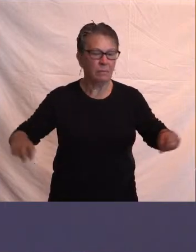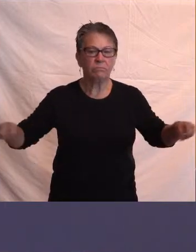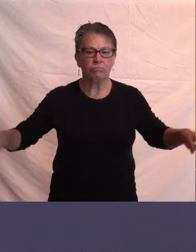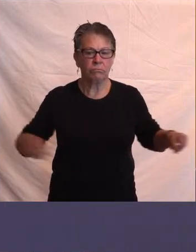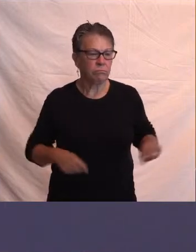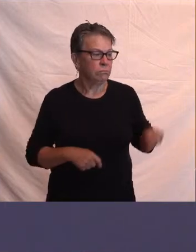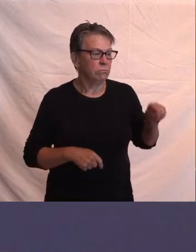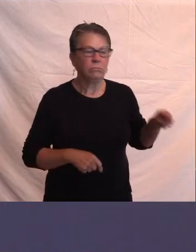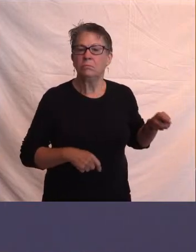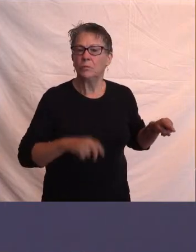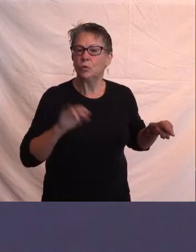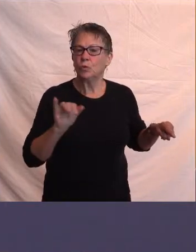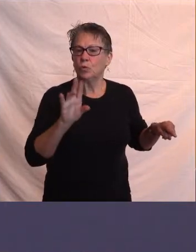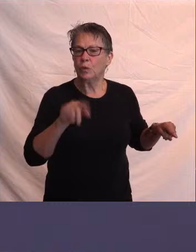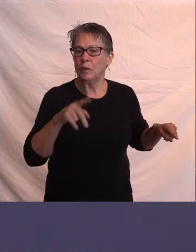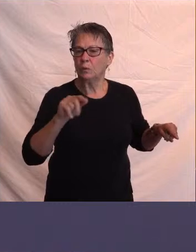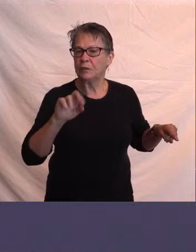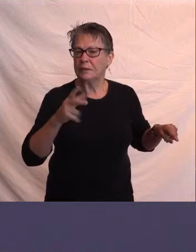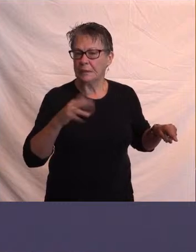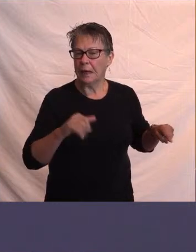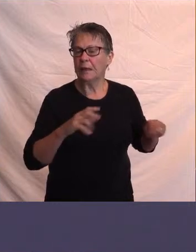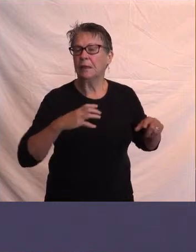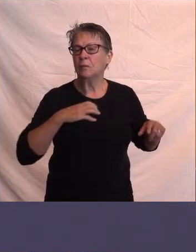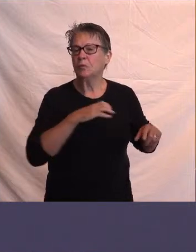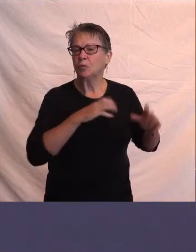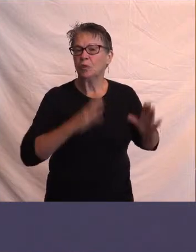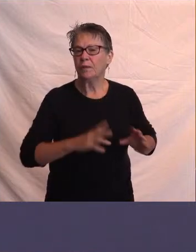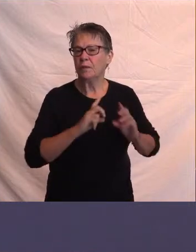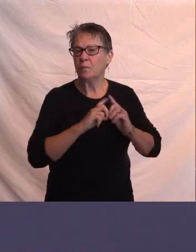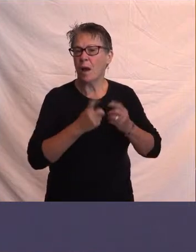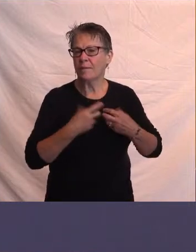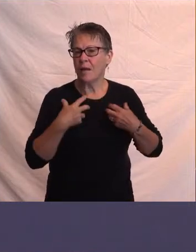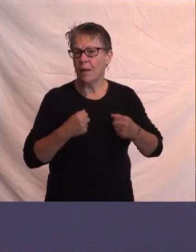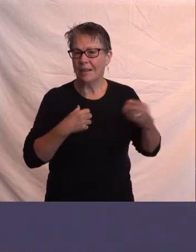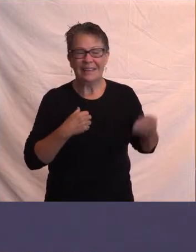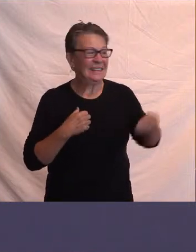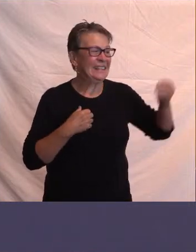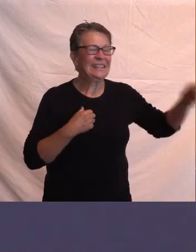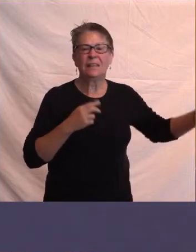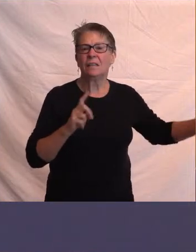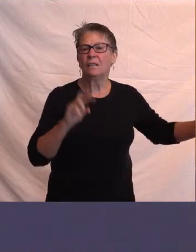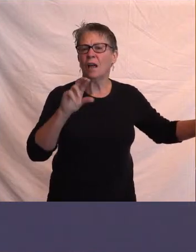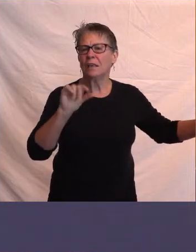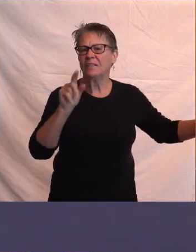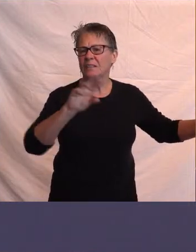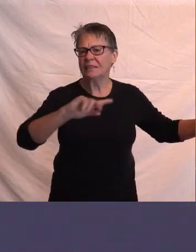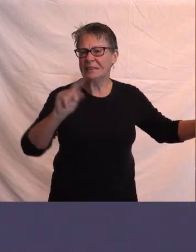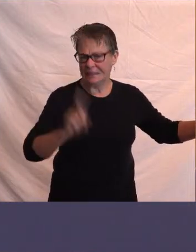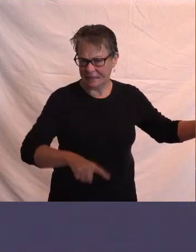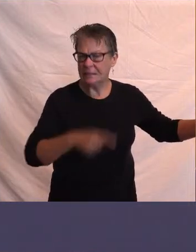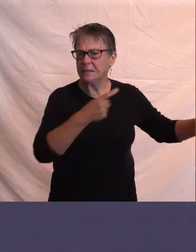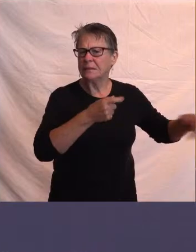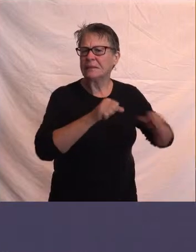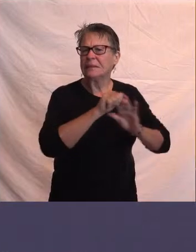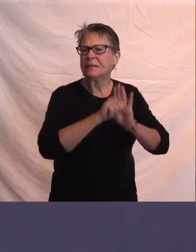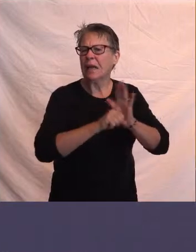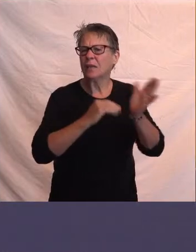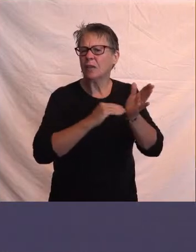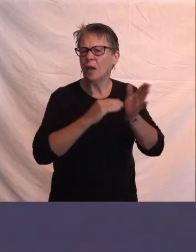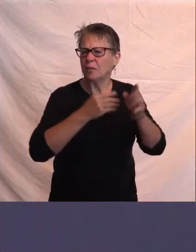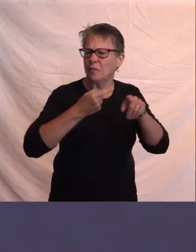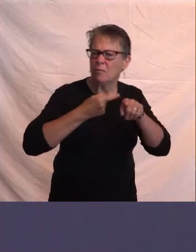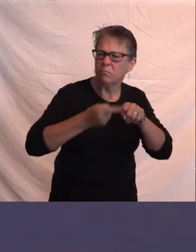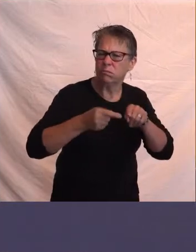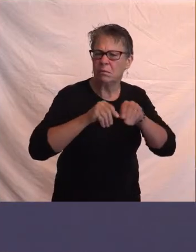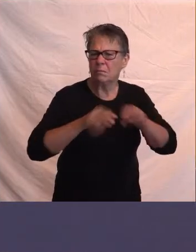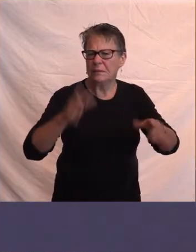Persichelli. To her right, we welcome back Department of Health's Communicable Disease Service Medical Director, Dr. Ed Lifshitz. Great to have